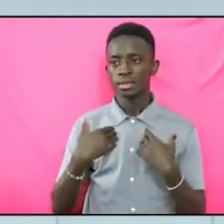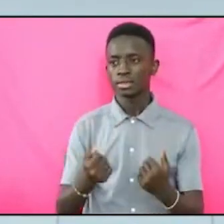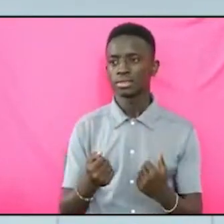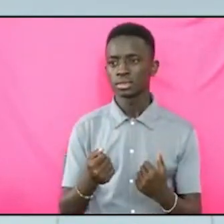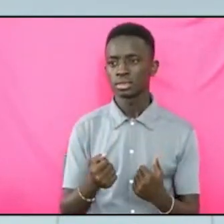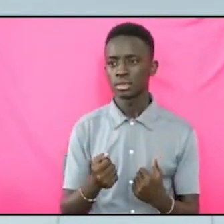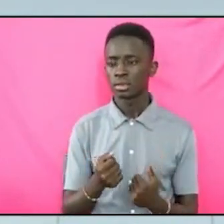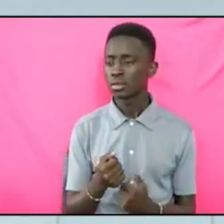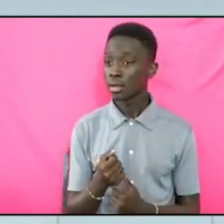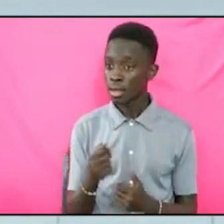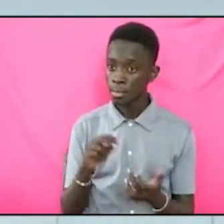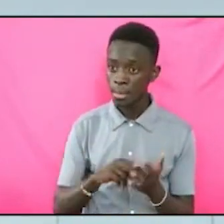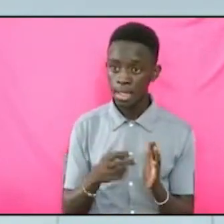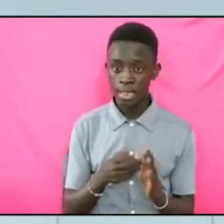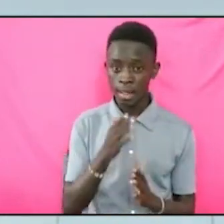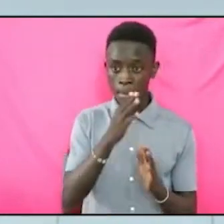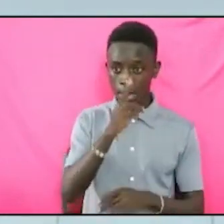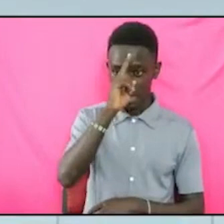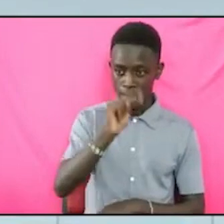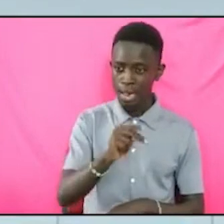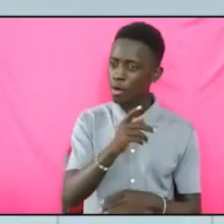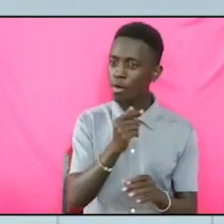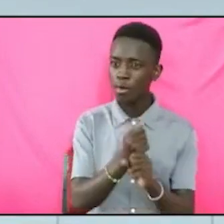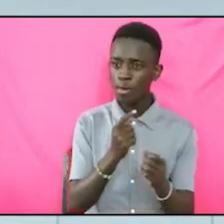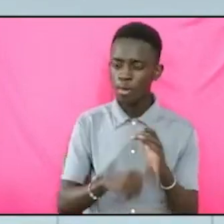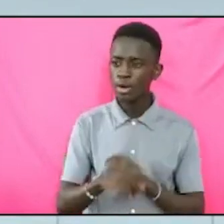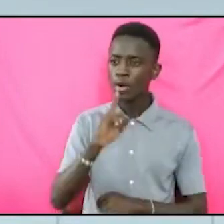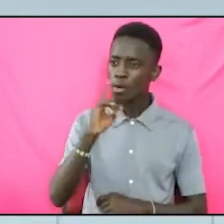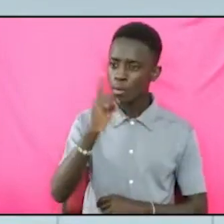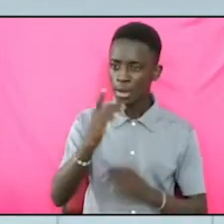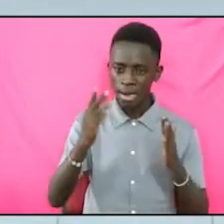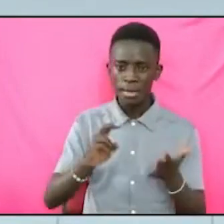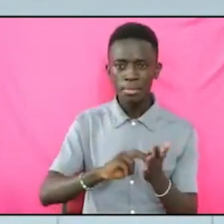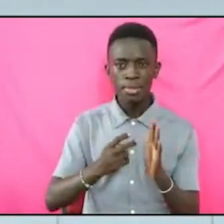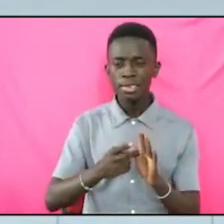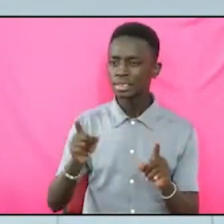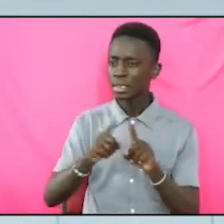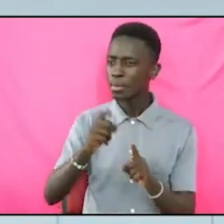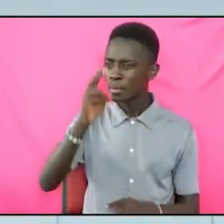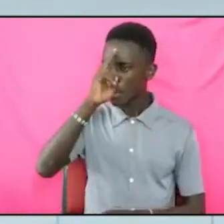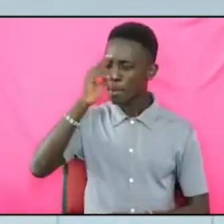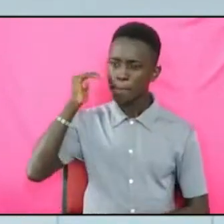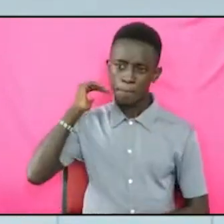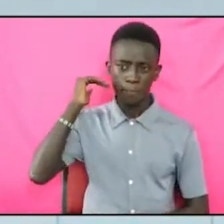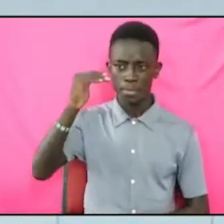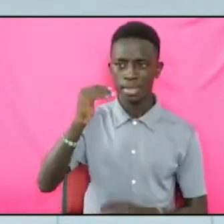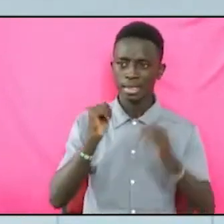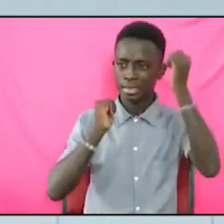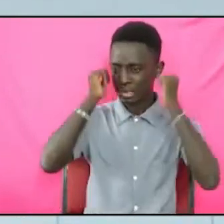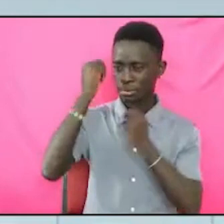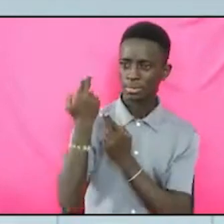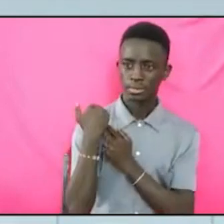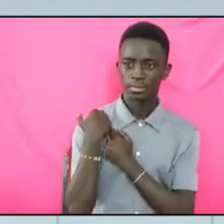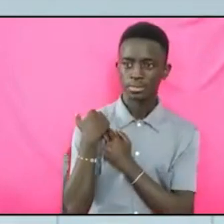says, my little girl has said there is some help that can be found in Samaria. And so it is in the enemy territory on the